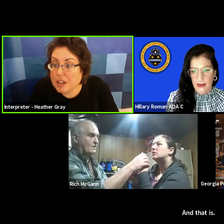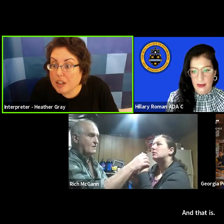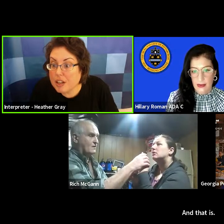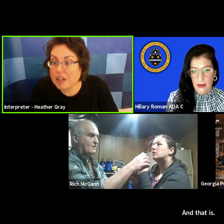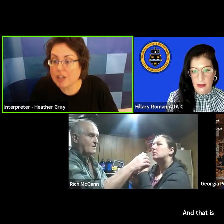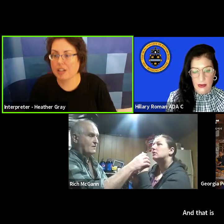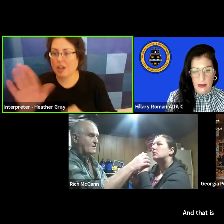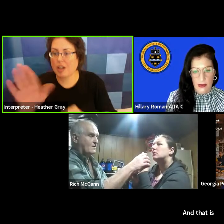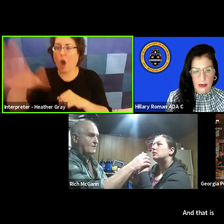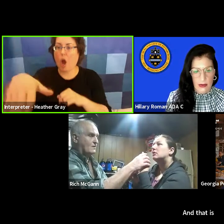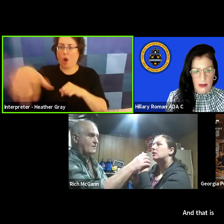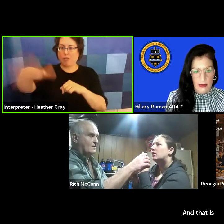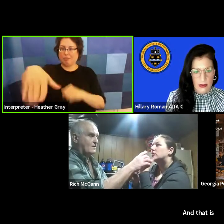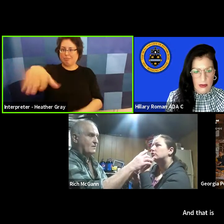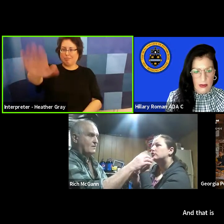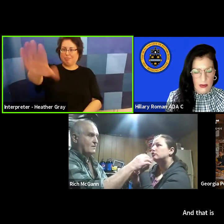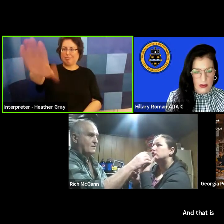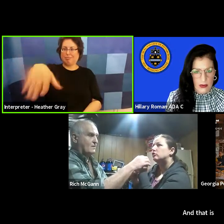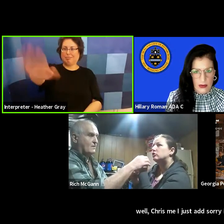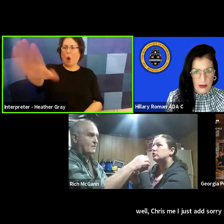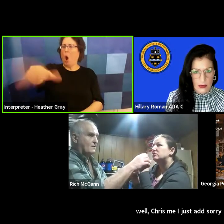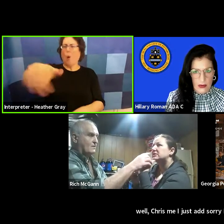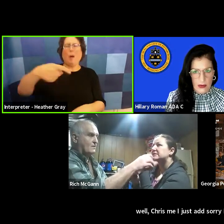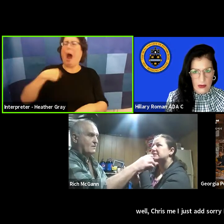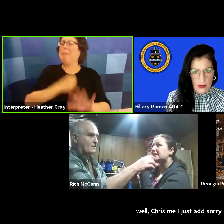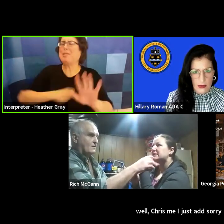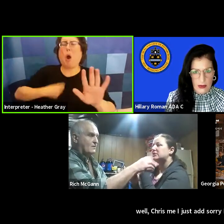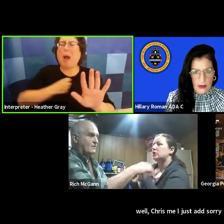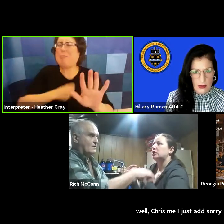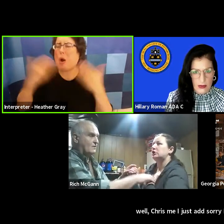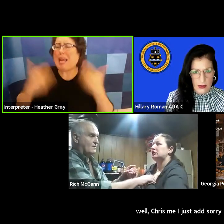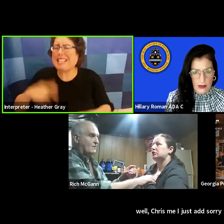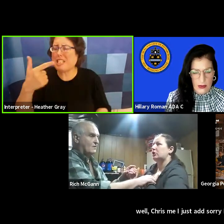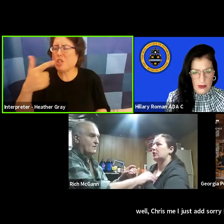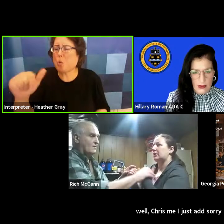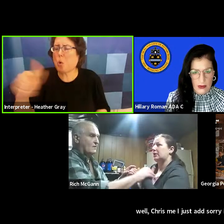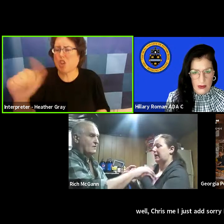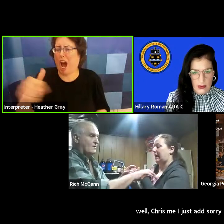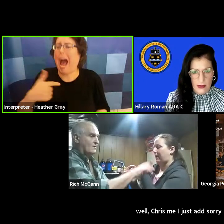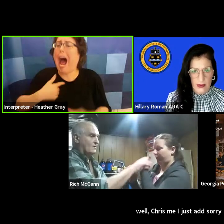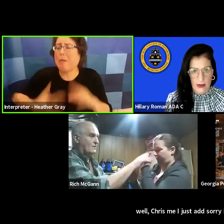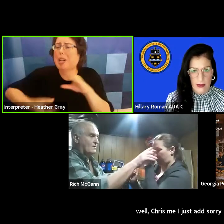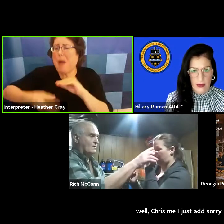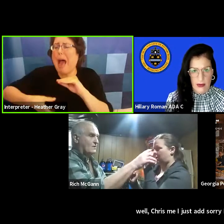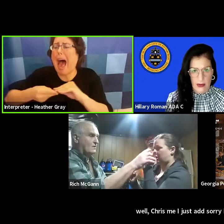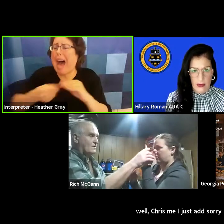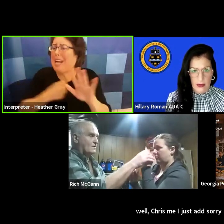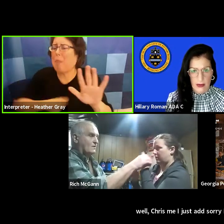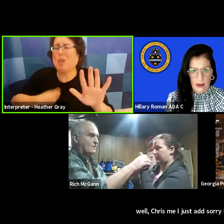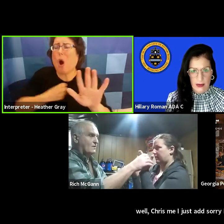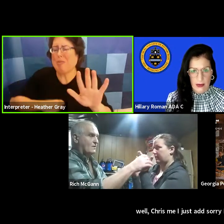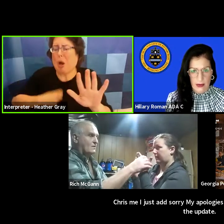Well, Chris, may I just add, sorry, my apologies, everyone. As part of the update...